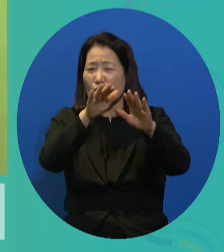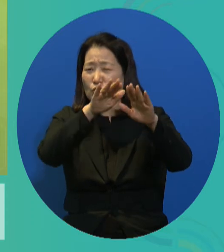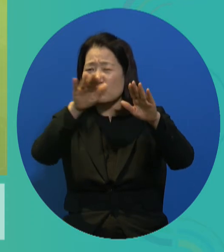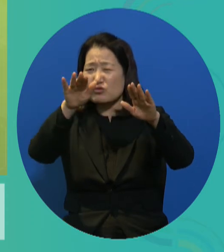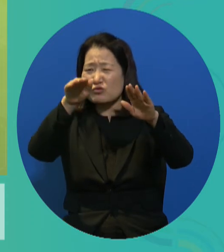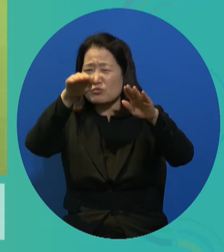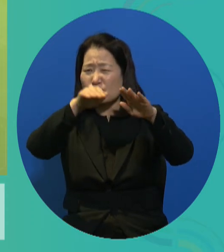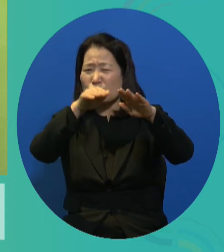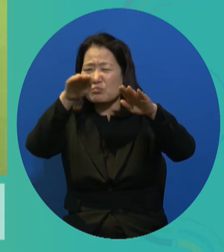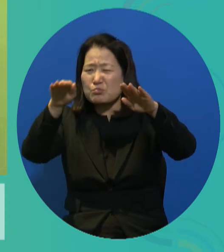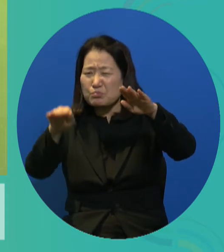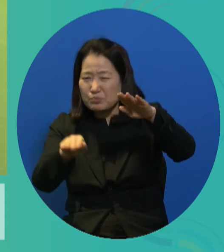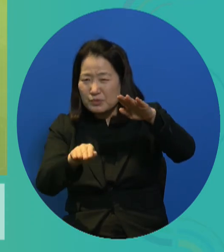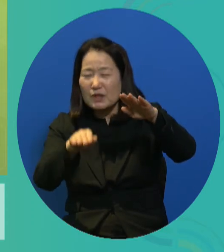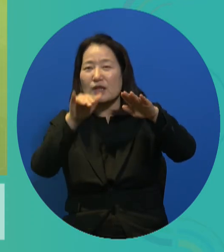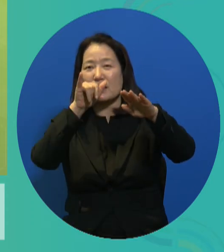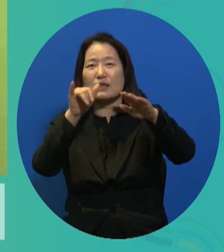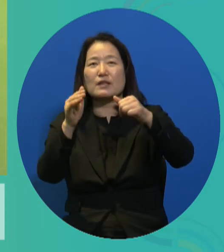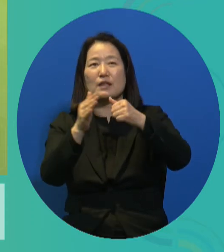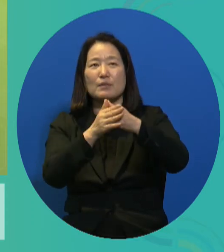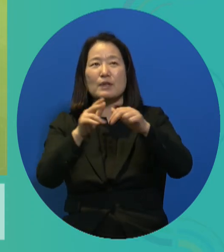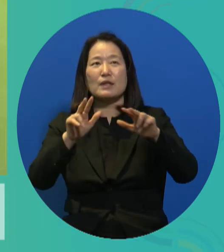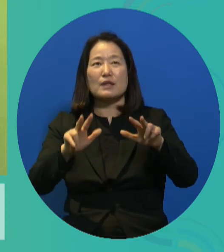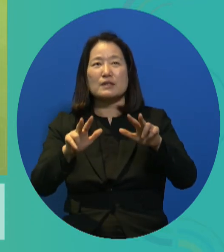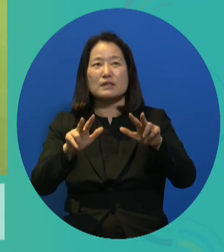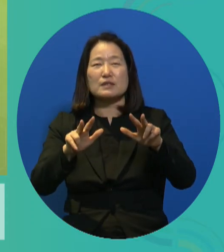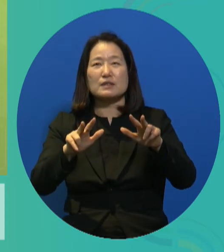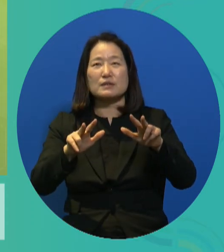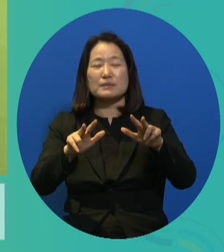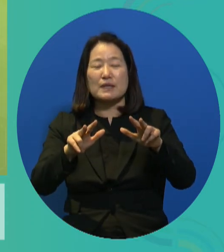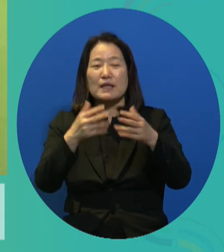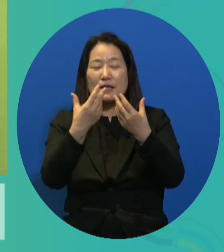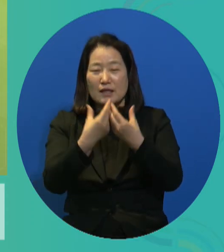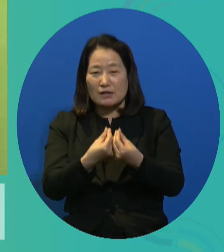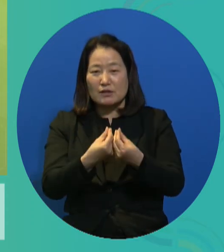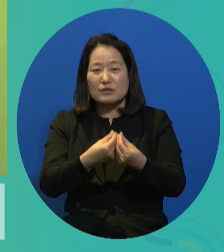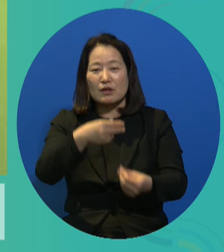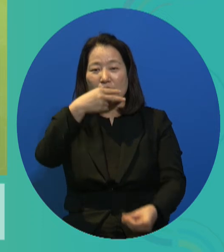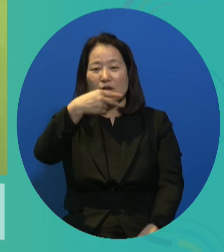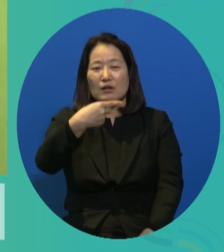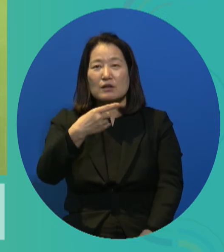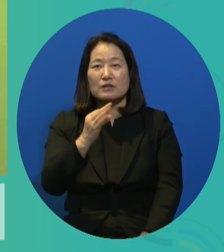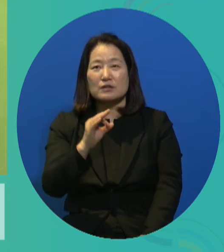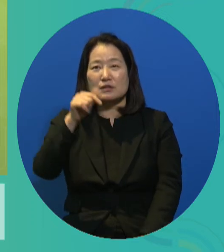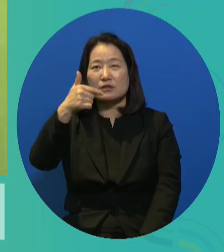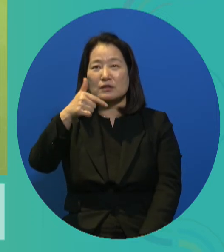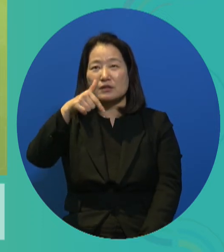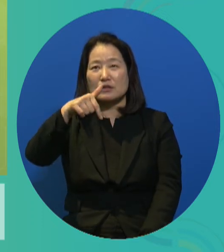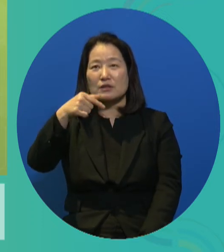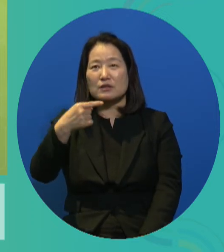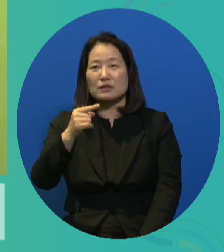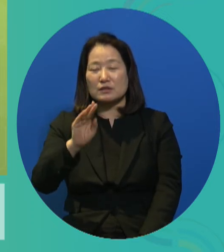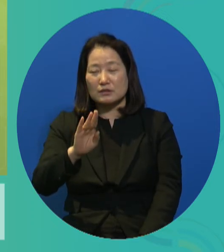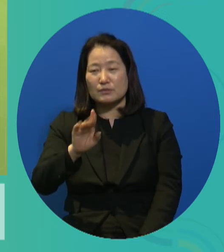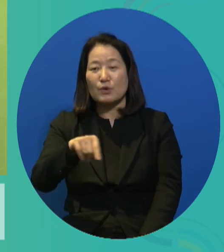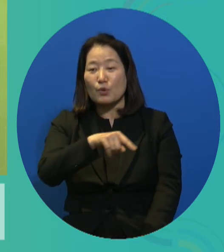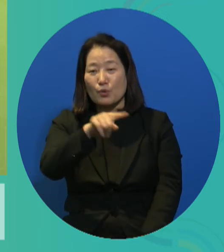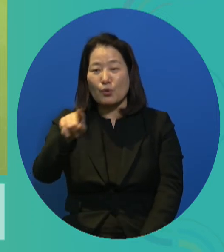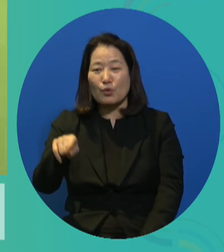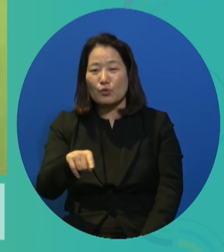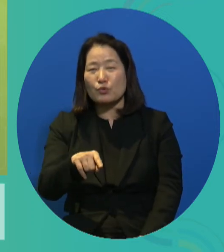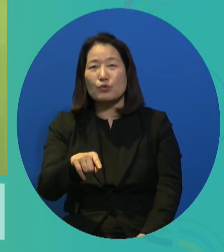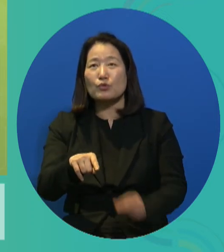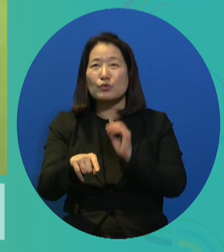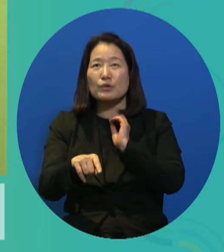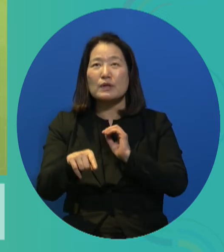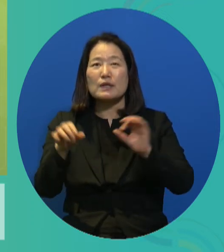Korea's domestic law is not up to par compared to international laws. So, for example, we lack the